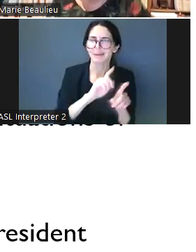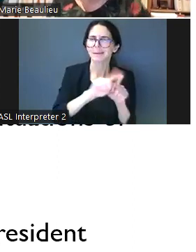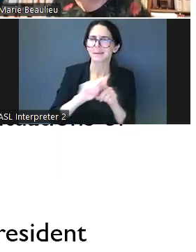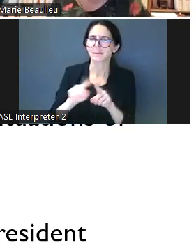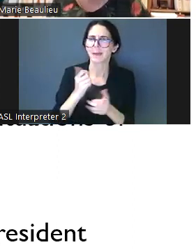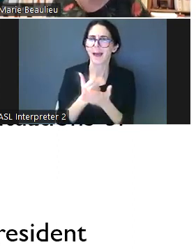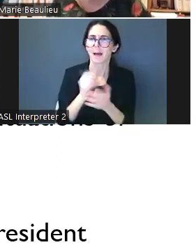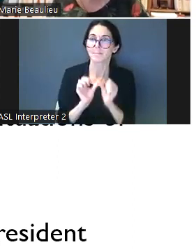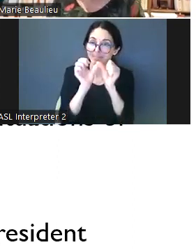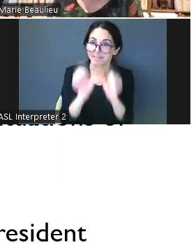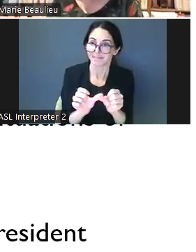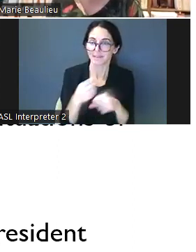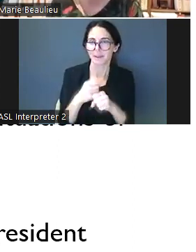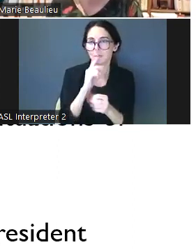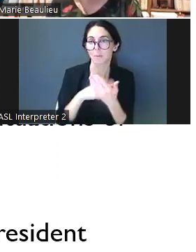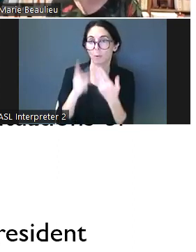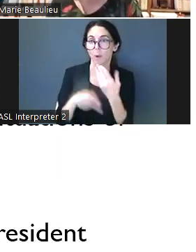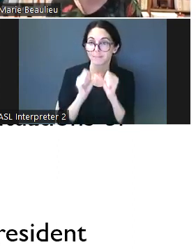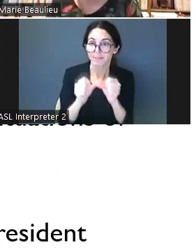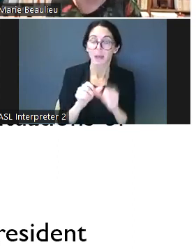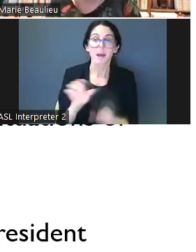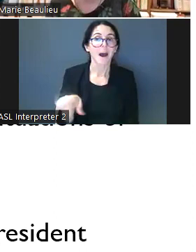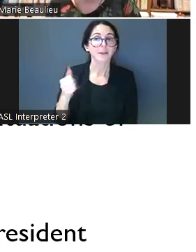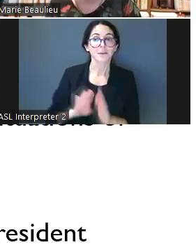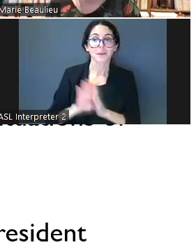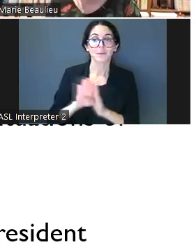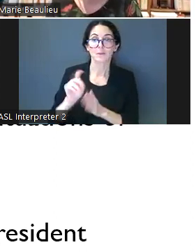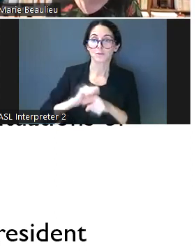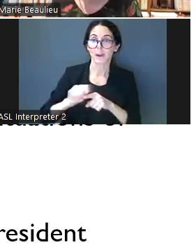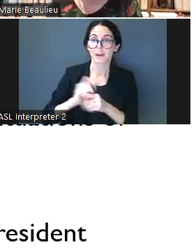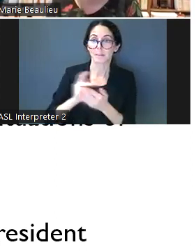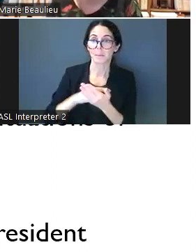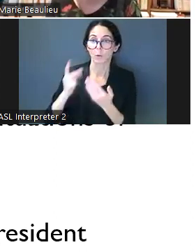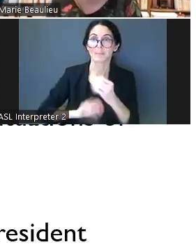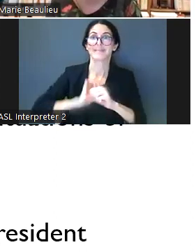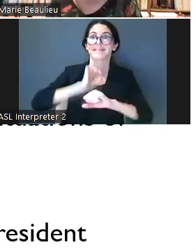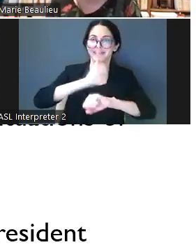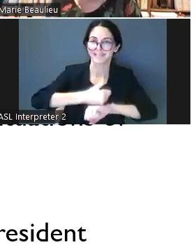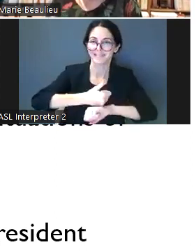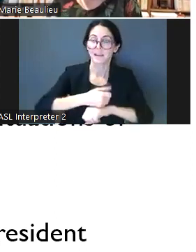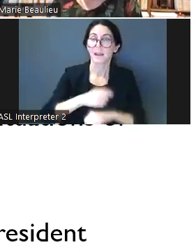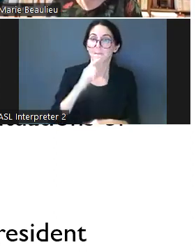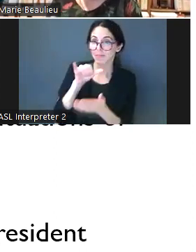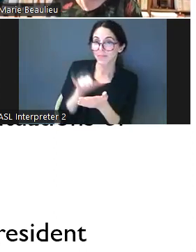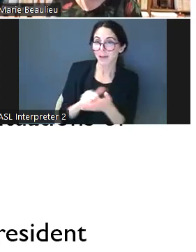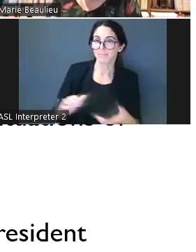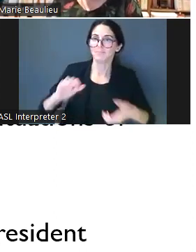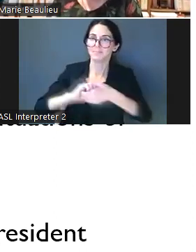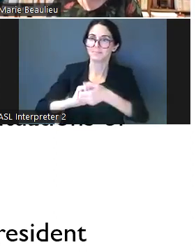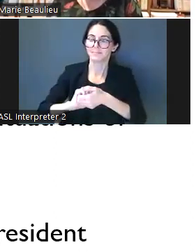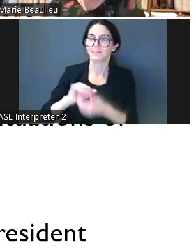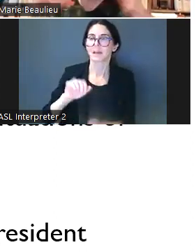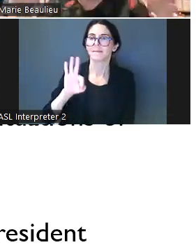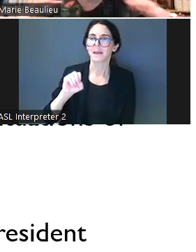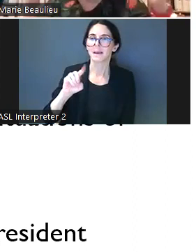And also we developed a training program to support the implementation. And for that, we did a partnership with a federation